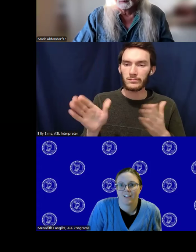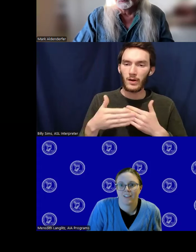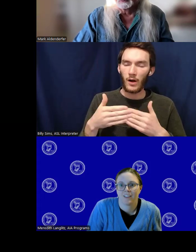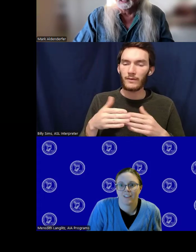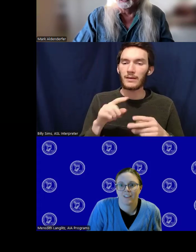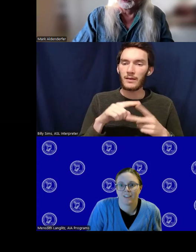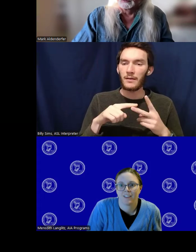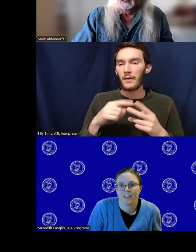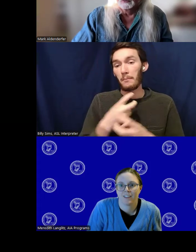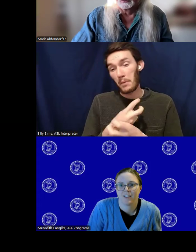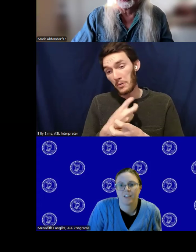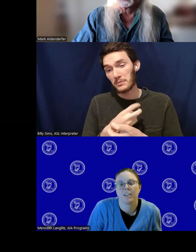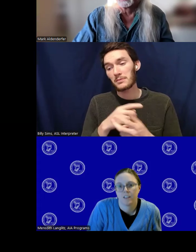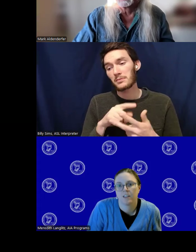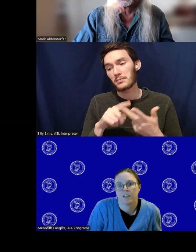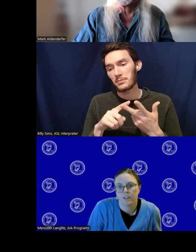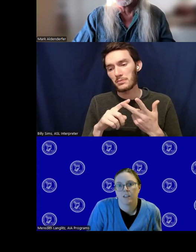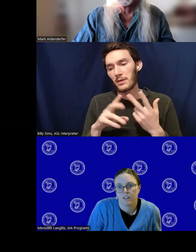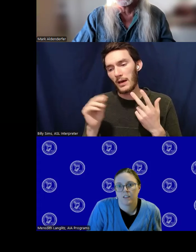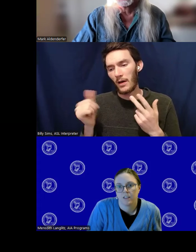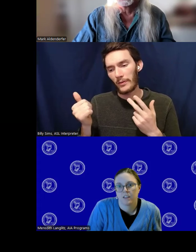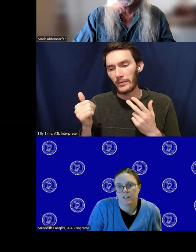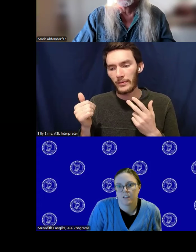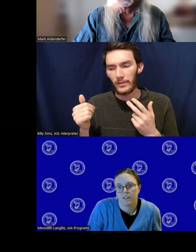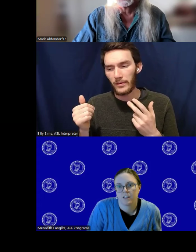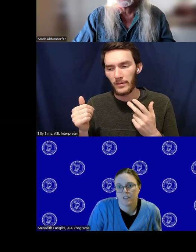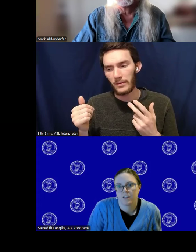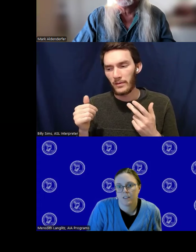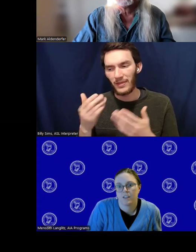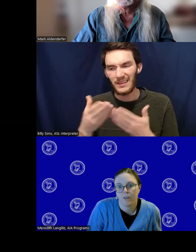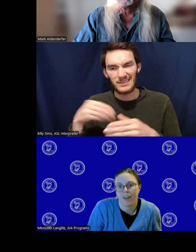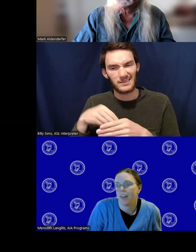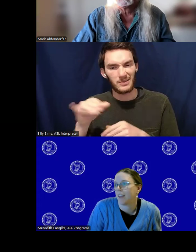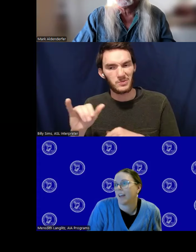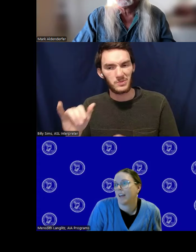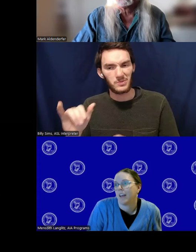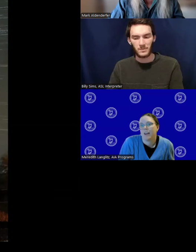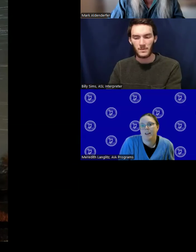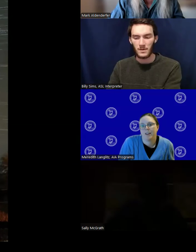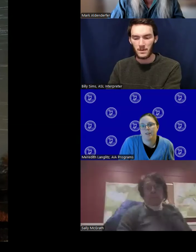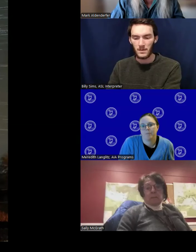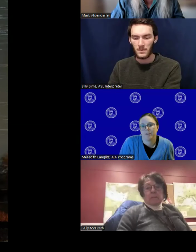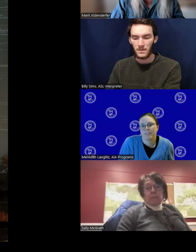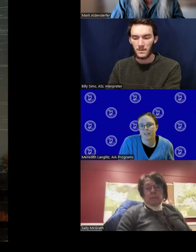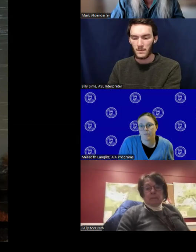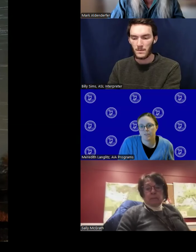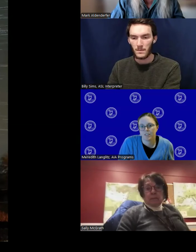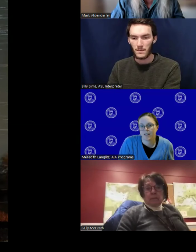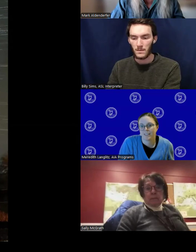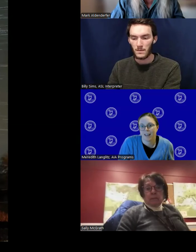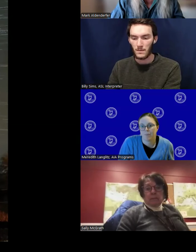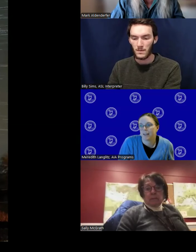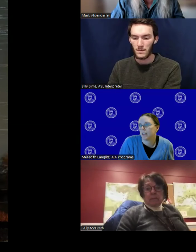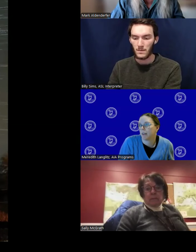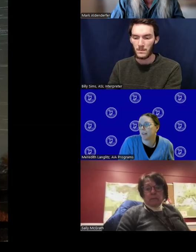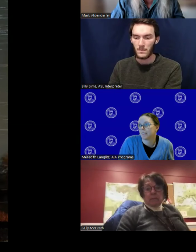animal bones and other sorts of things found in the tombs themselves. Okay. Well, let's see if we've just